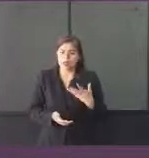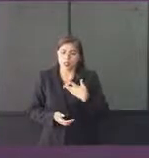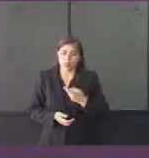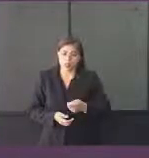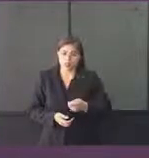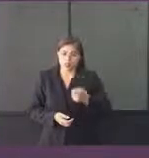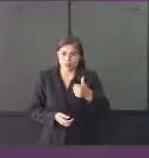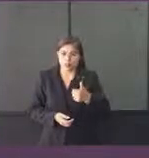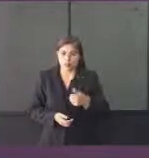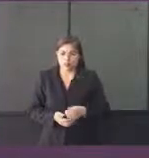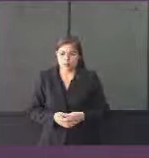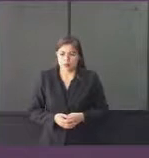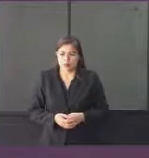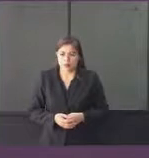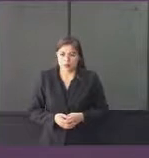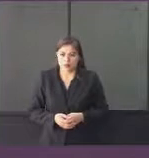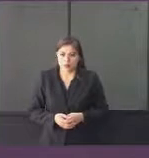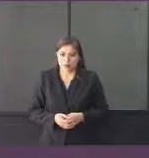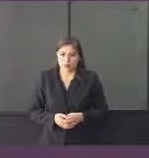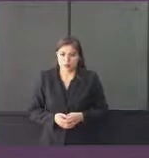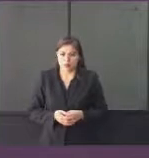strategy, and we have